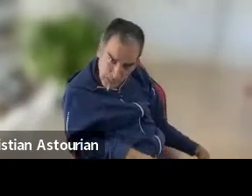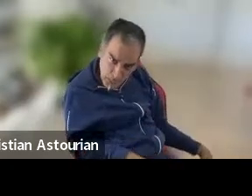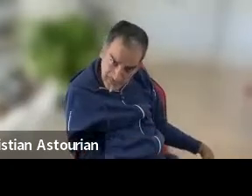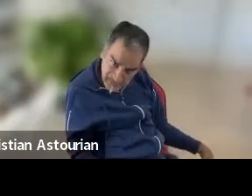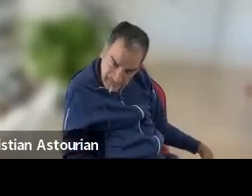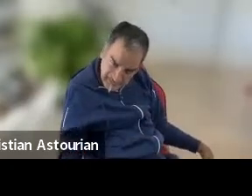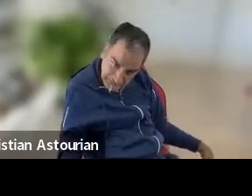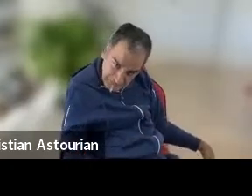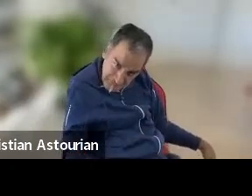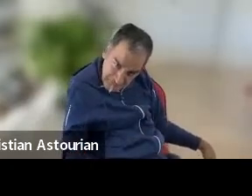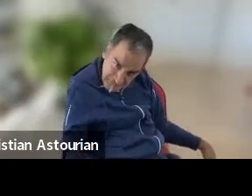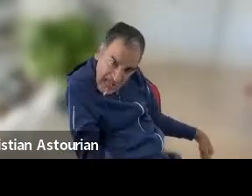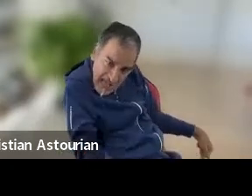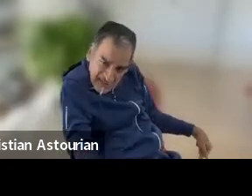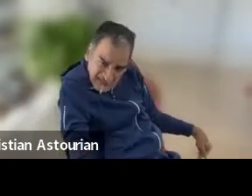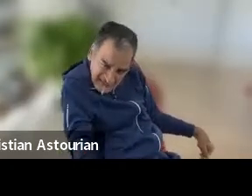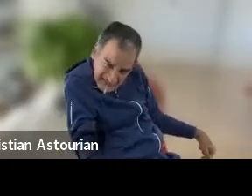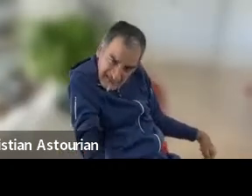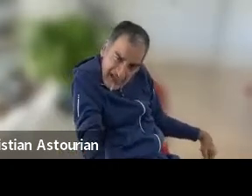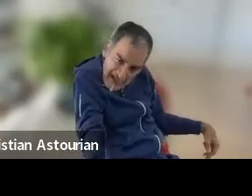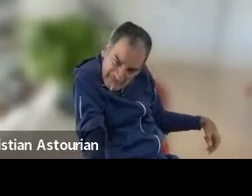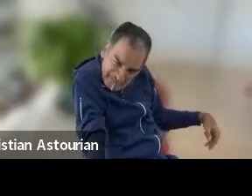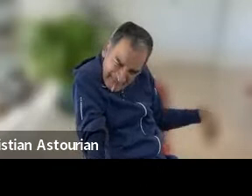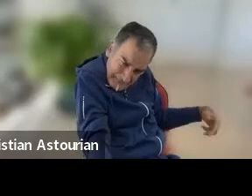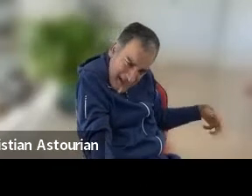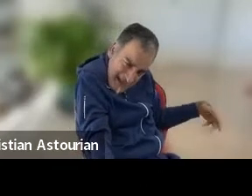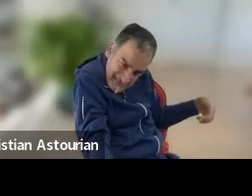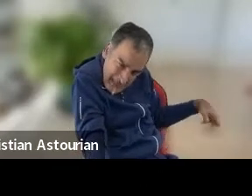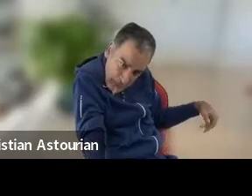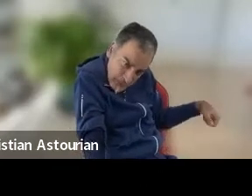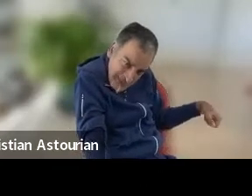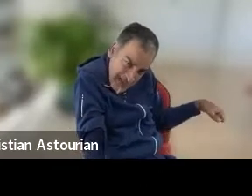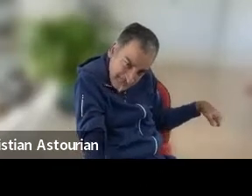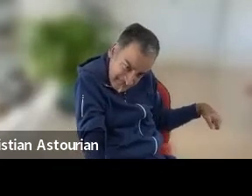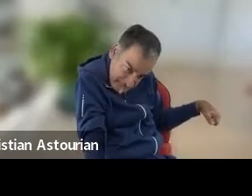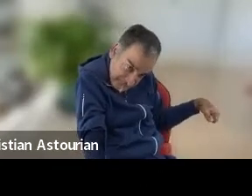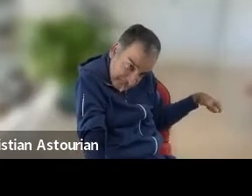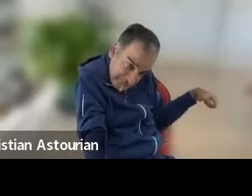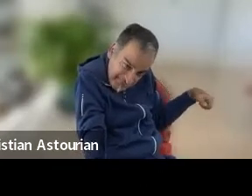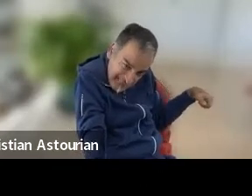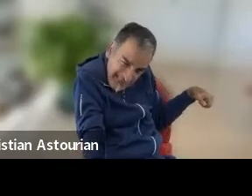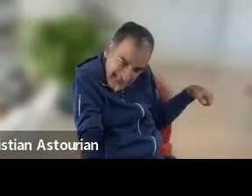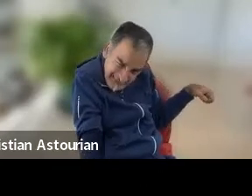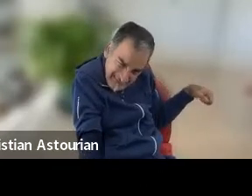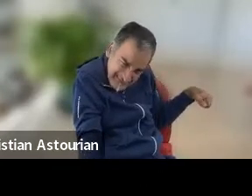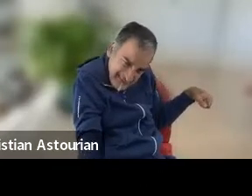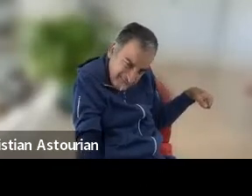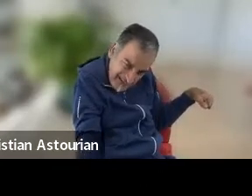support workers. And this feedback that we